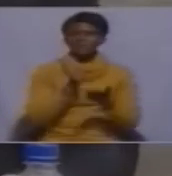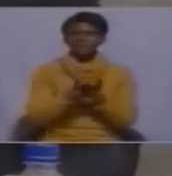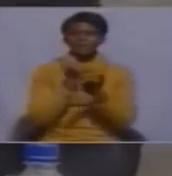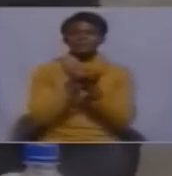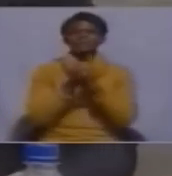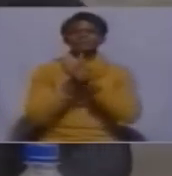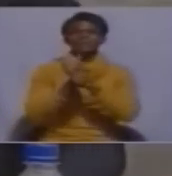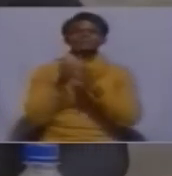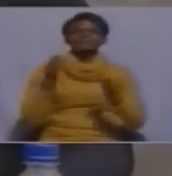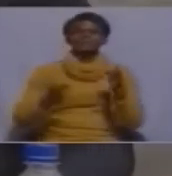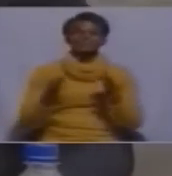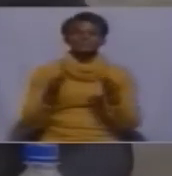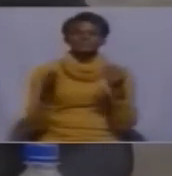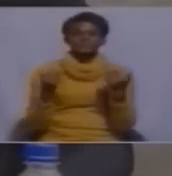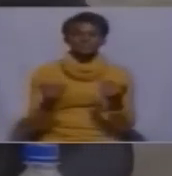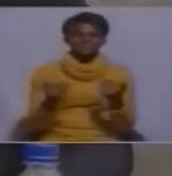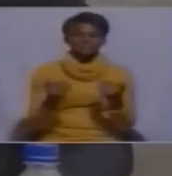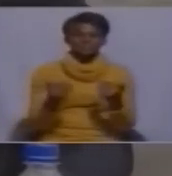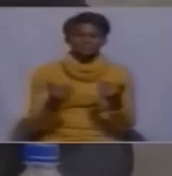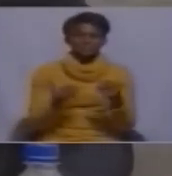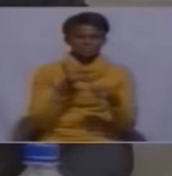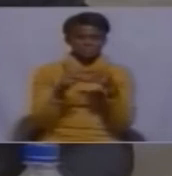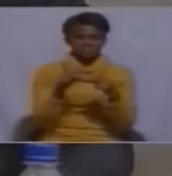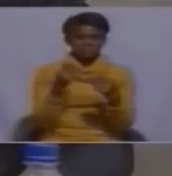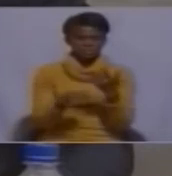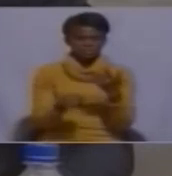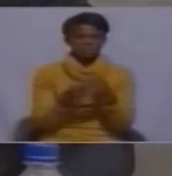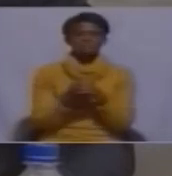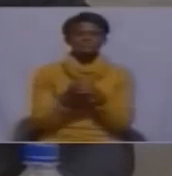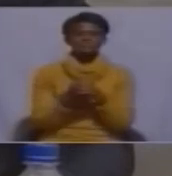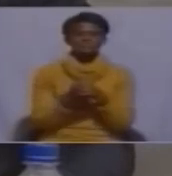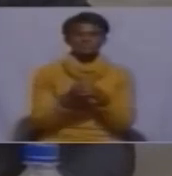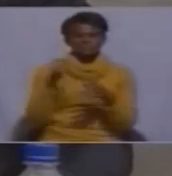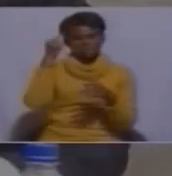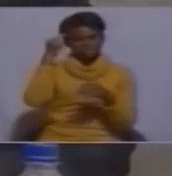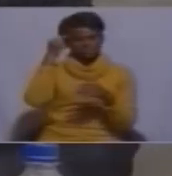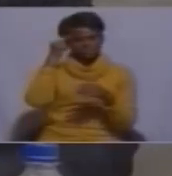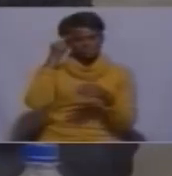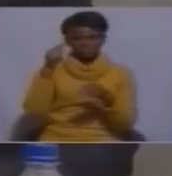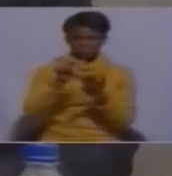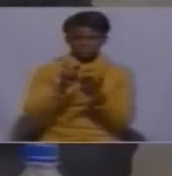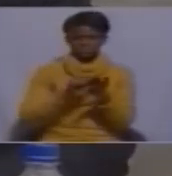now. So effectively, it means that judge-made law will apply, because this Constitution doesn't even say that